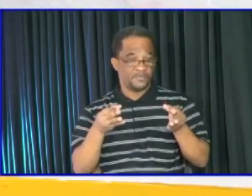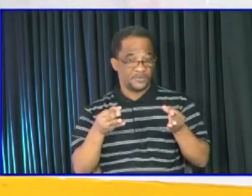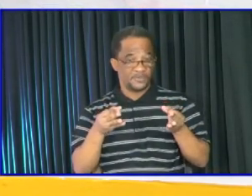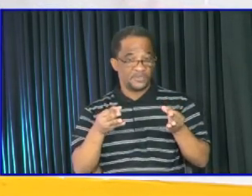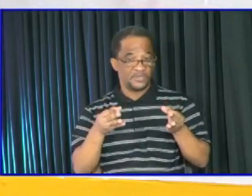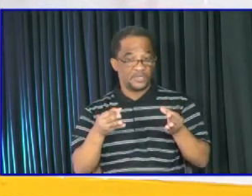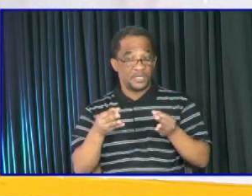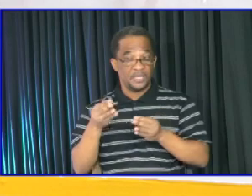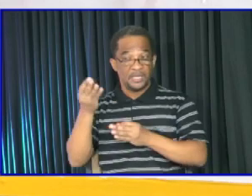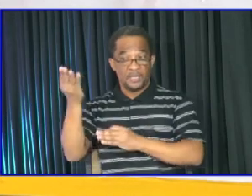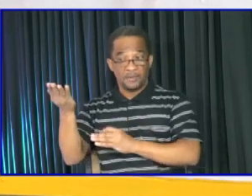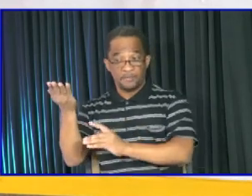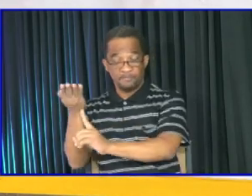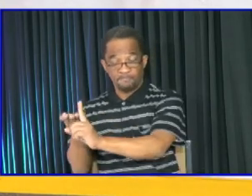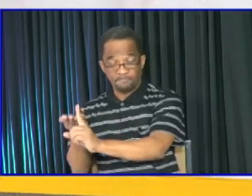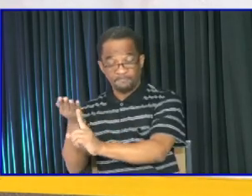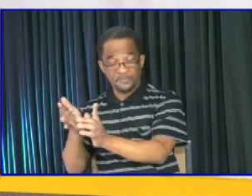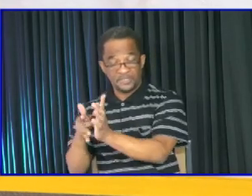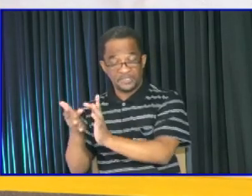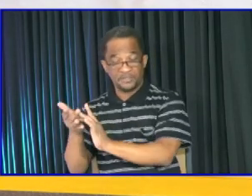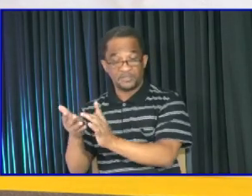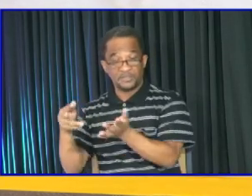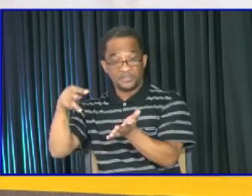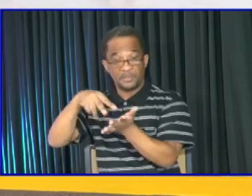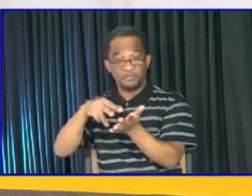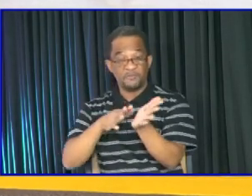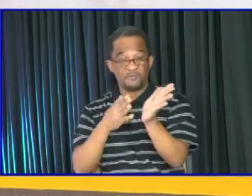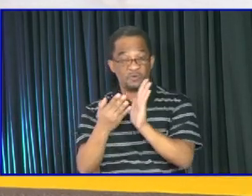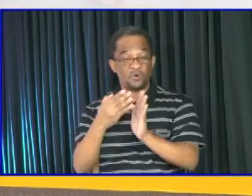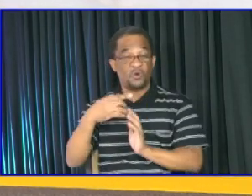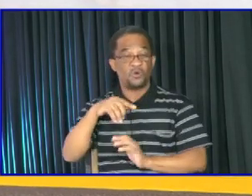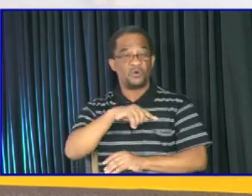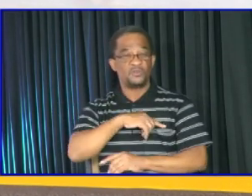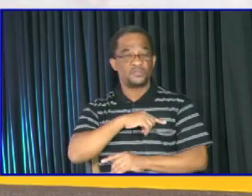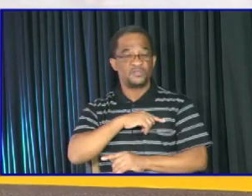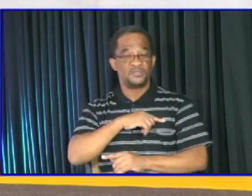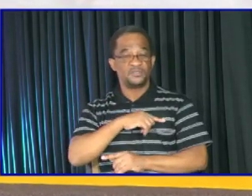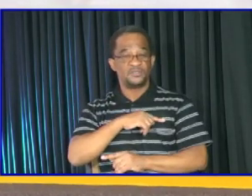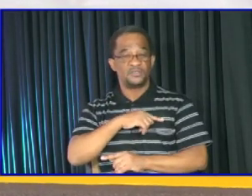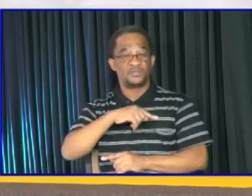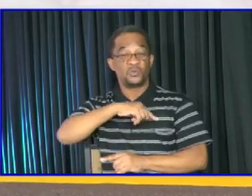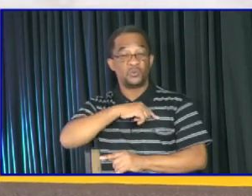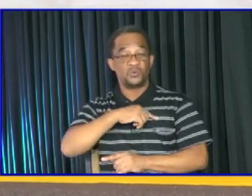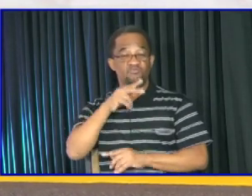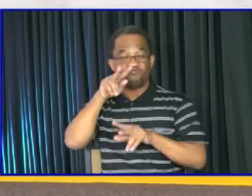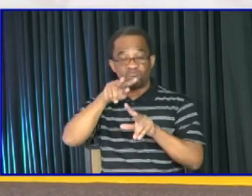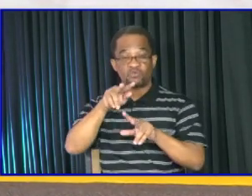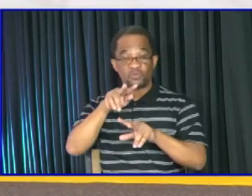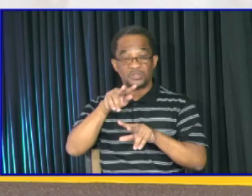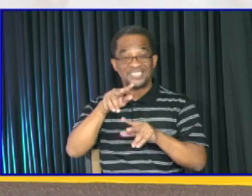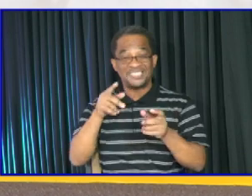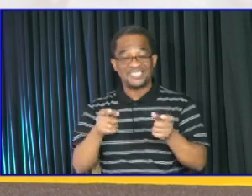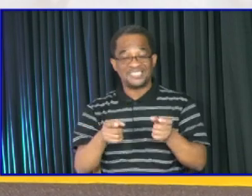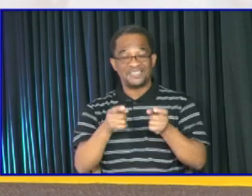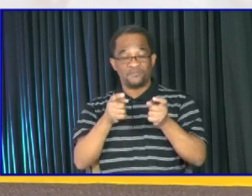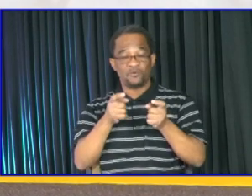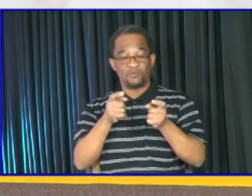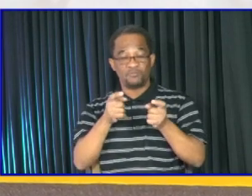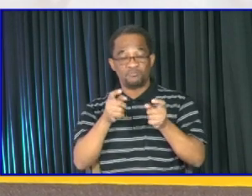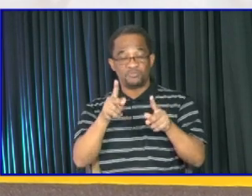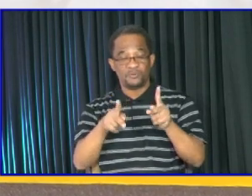them. And there it is, sinful human being. Would have the gall and